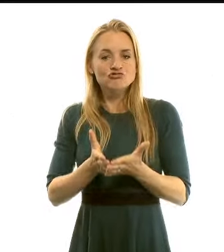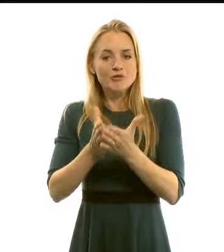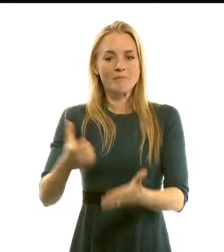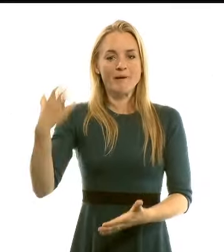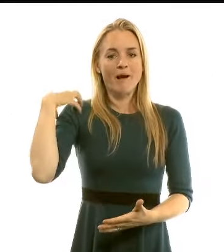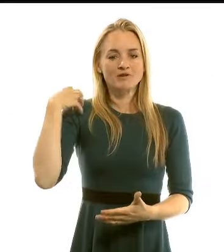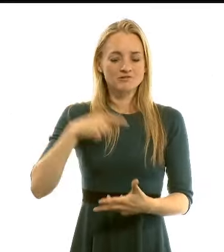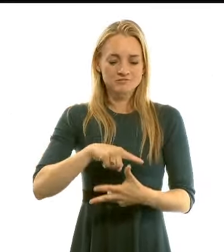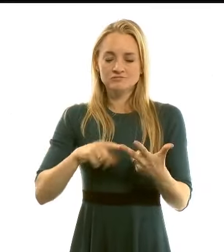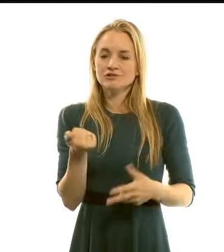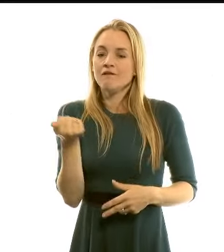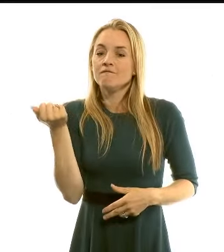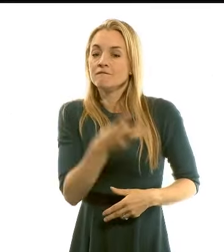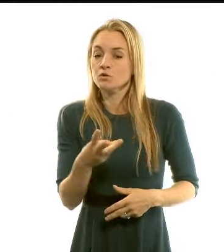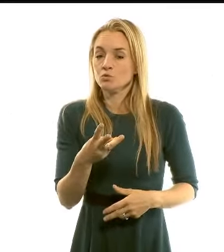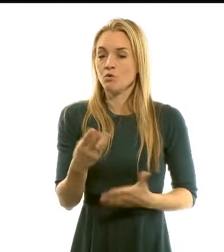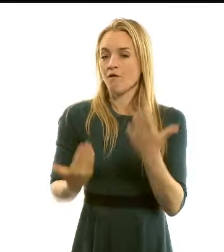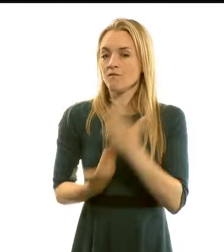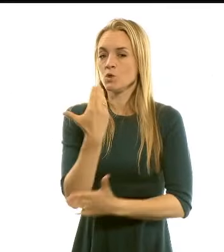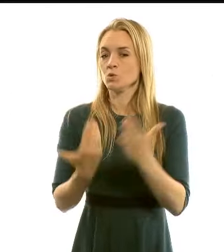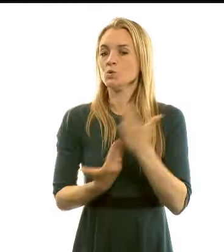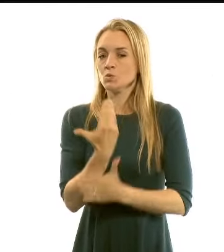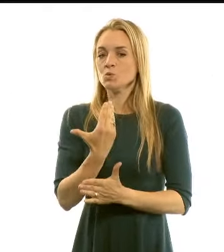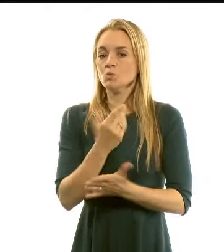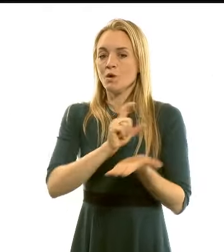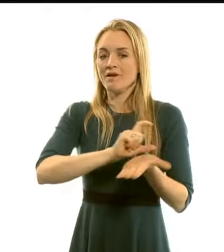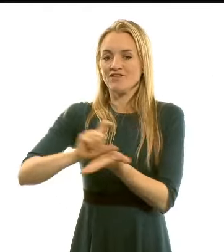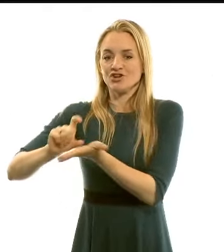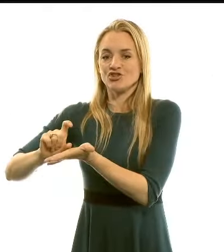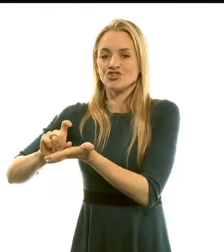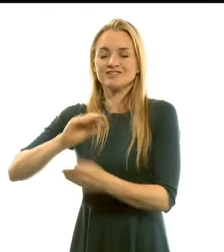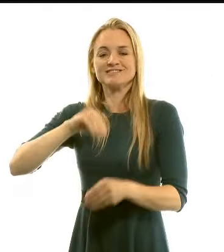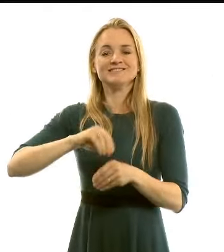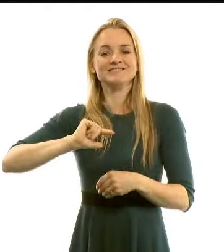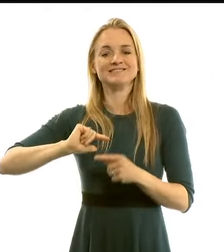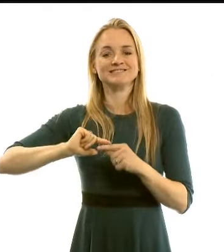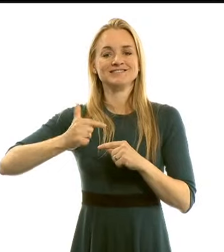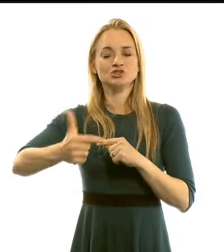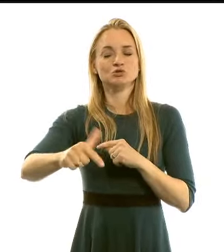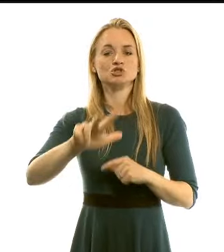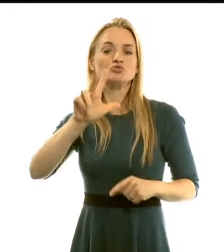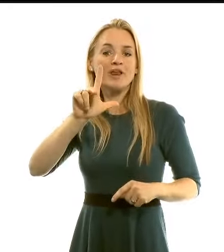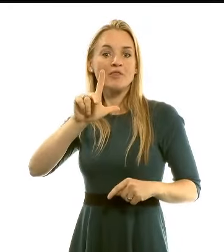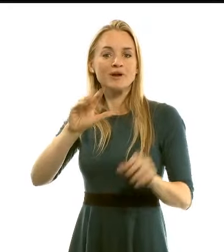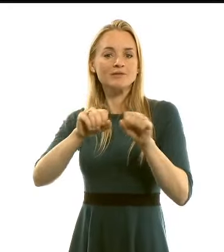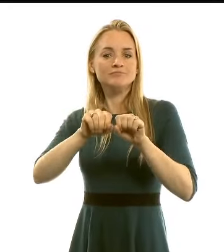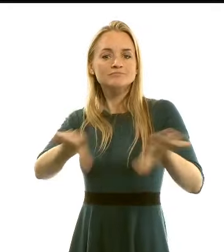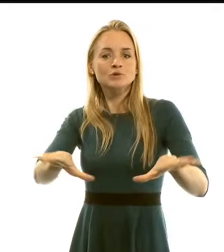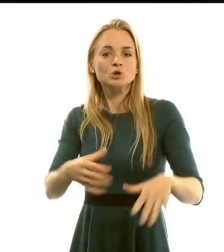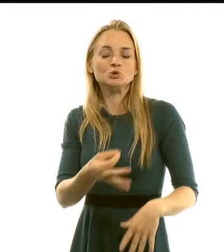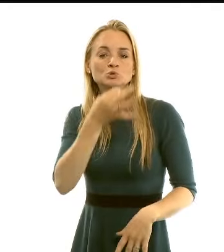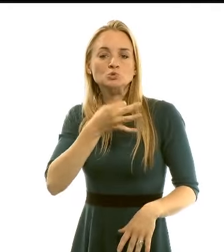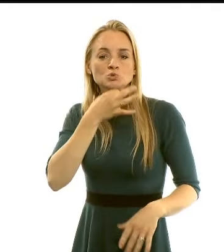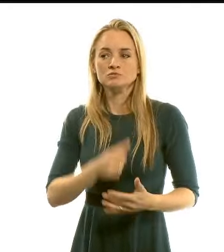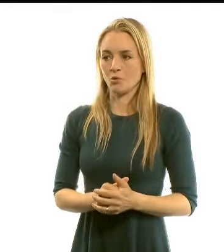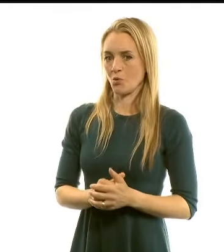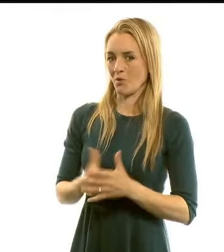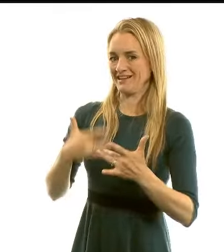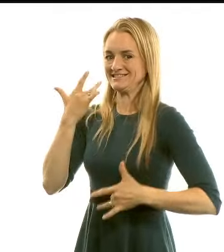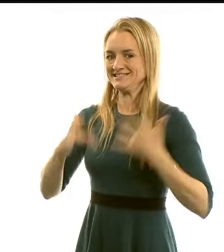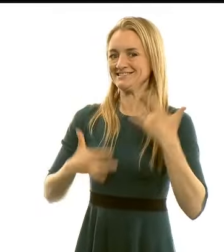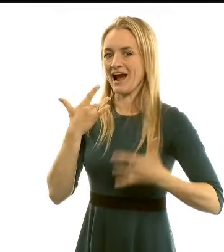brand new LEGO Minifigures Series 23 coming soon. Yes, very exciting. More LEGO minifigures to add to the